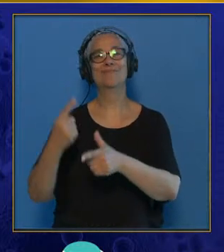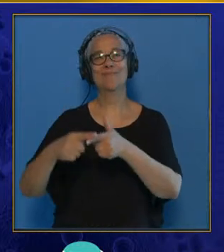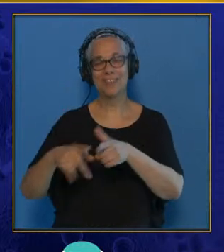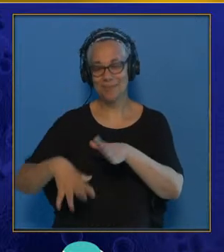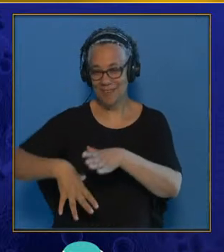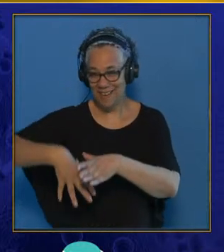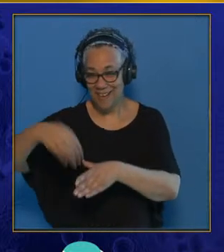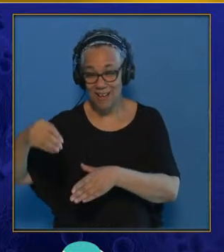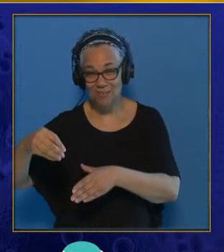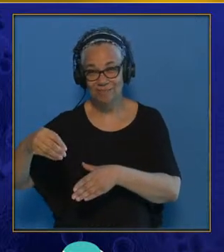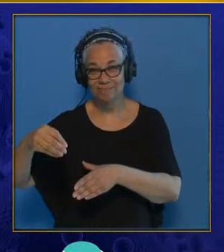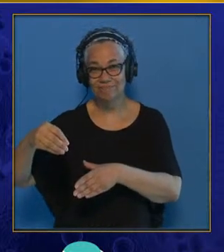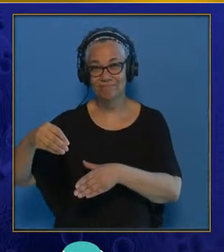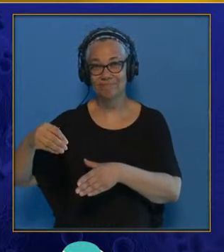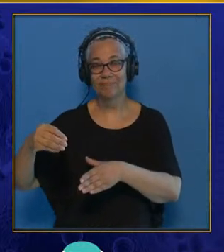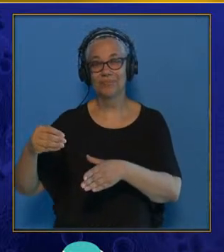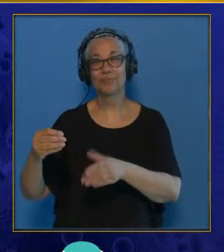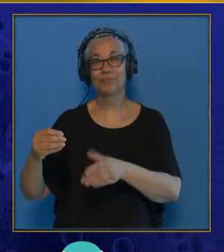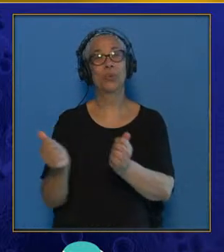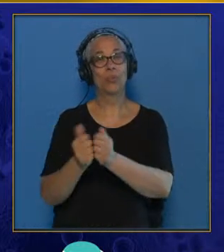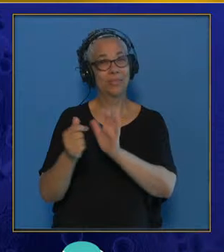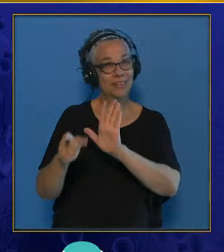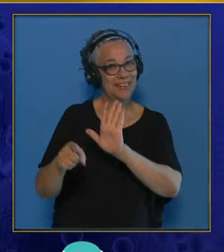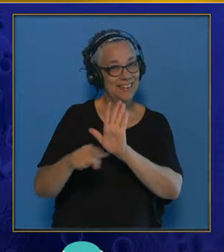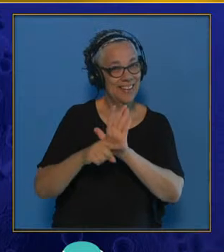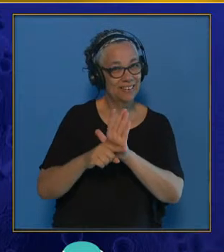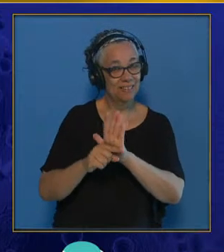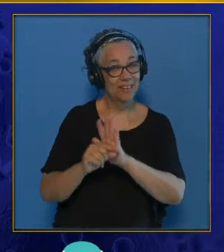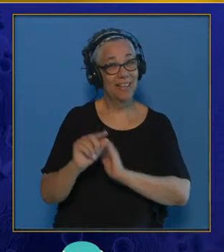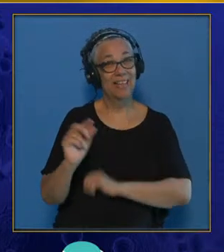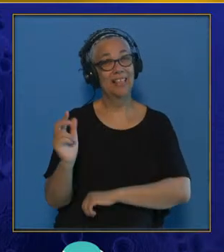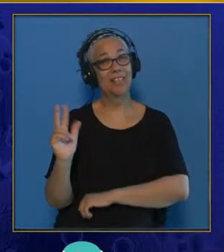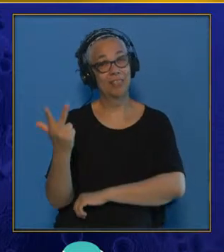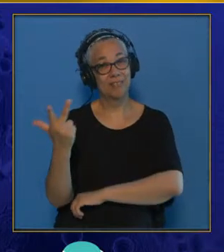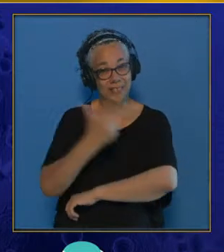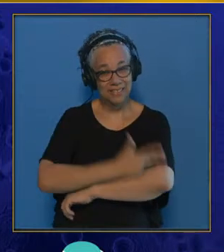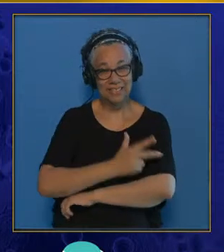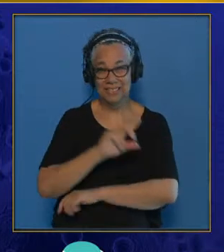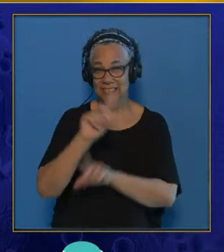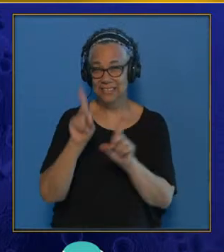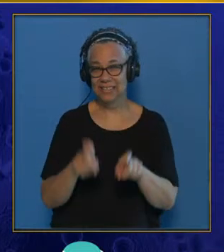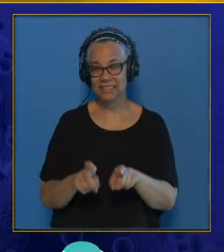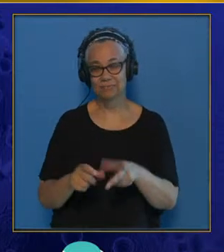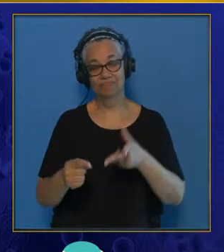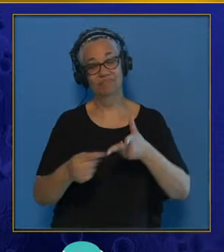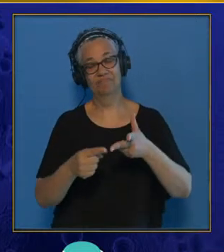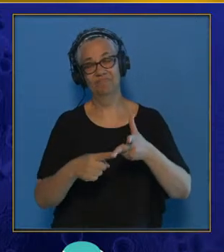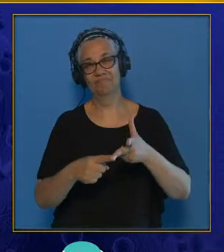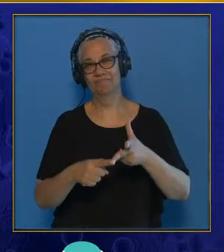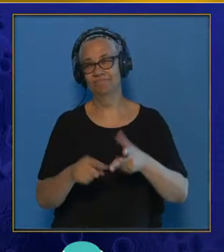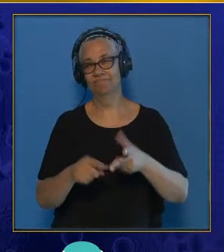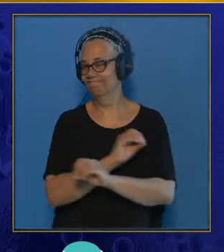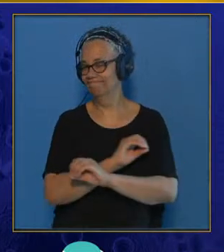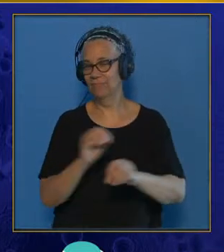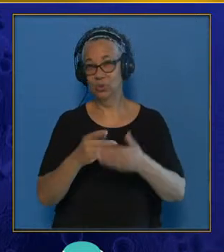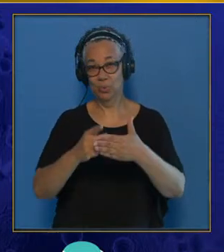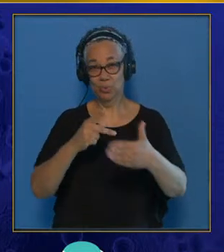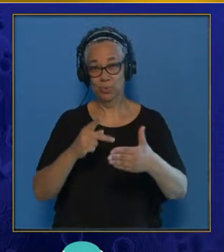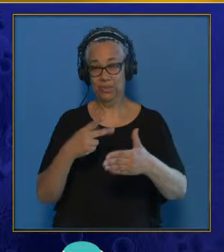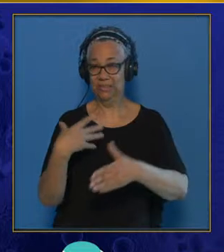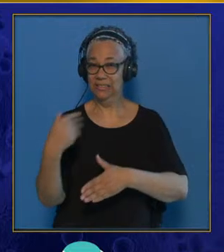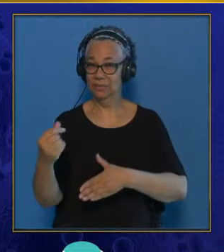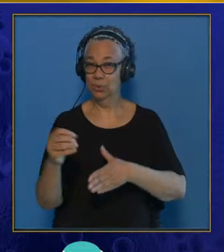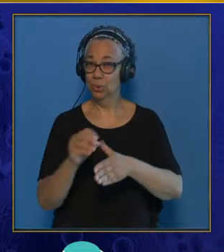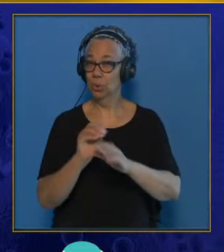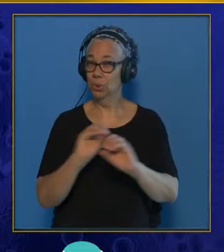of the quarantine once you have the negative day 3 test. And 3, finally, if you have no pre-departure test and